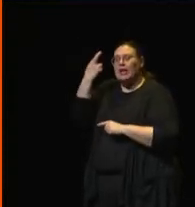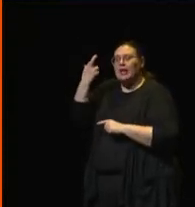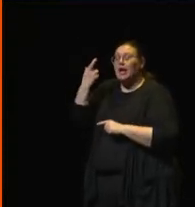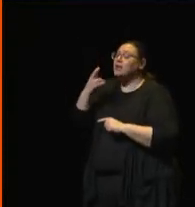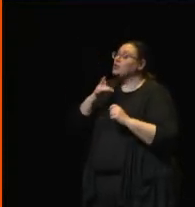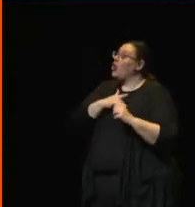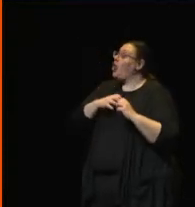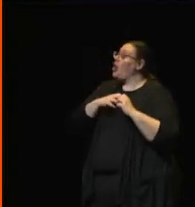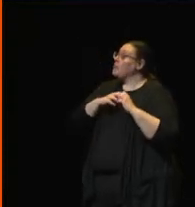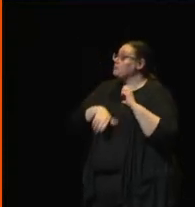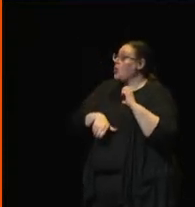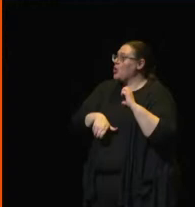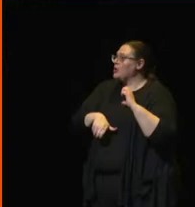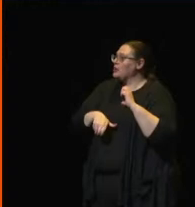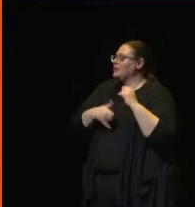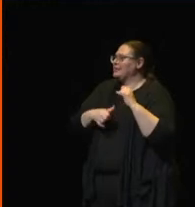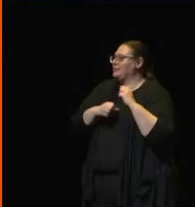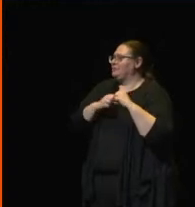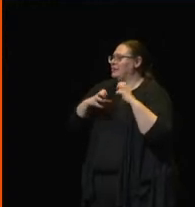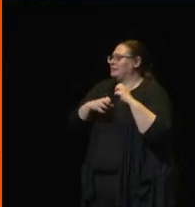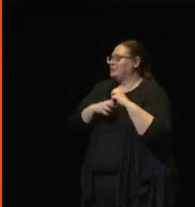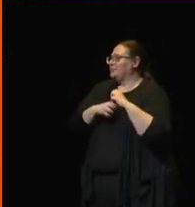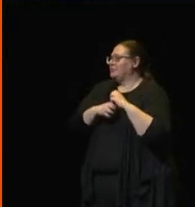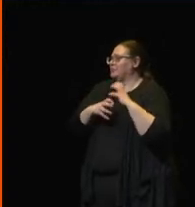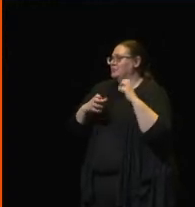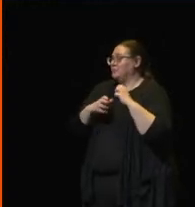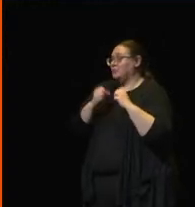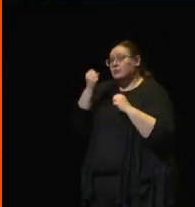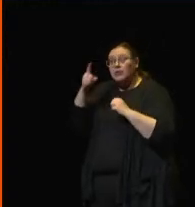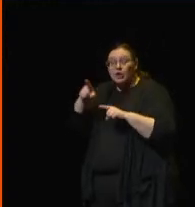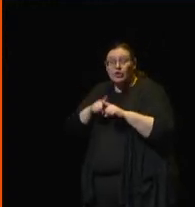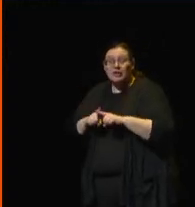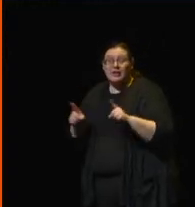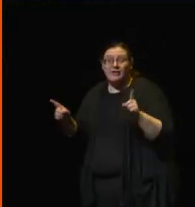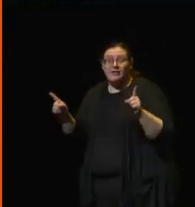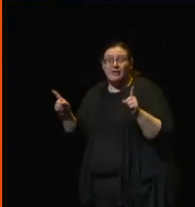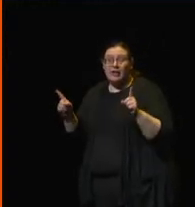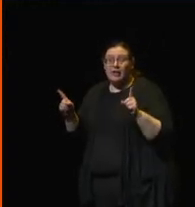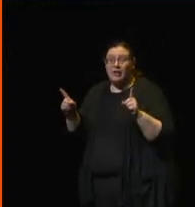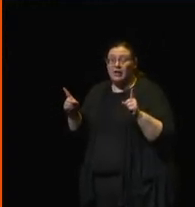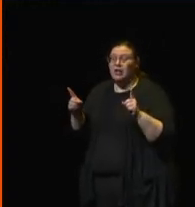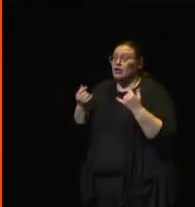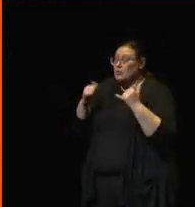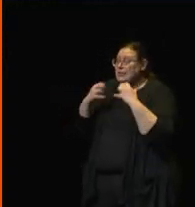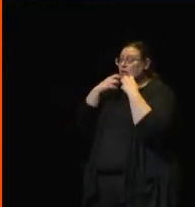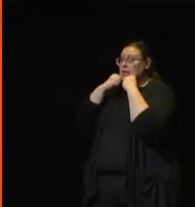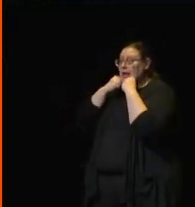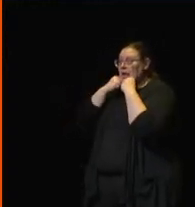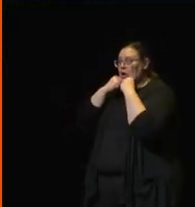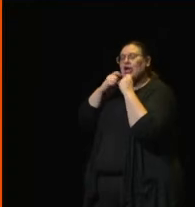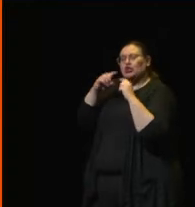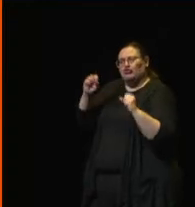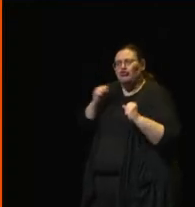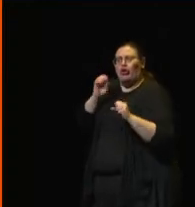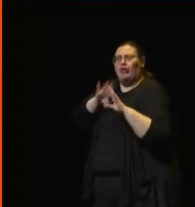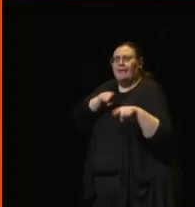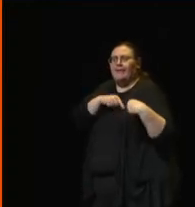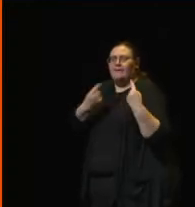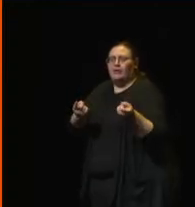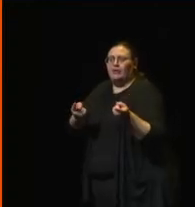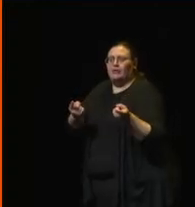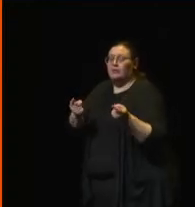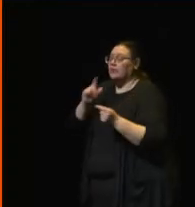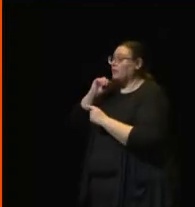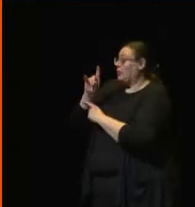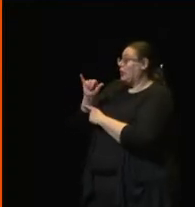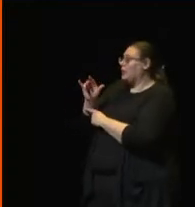beating, stronger than ever. That you are different and still here in spite of it all. For Ady, the losses